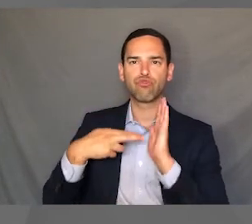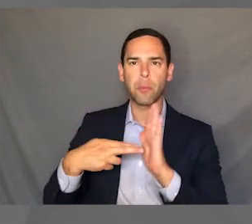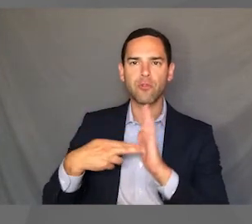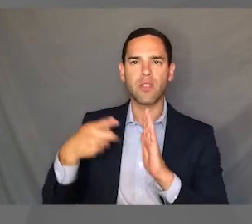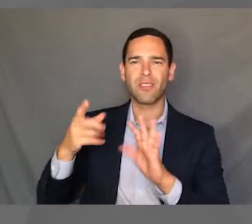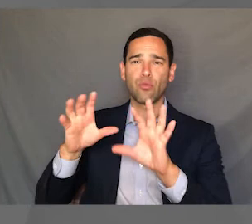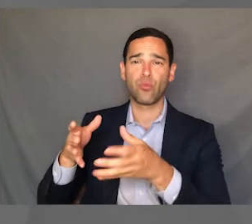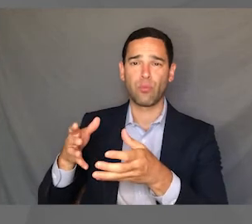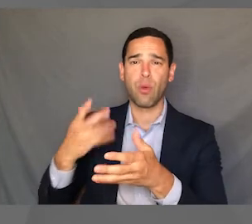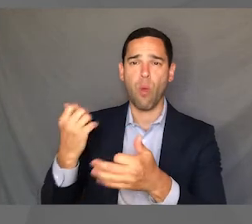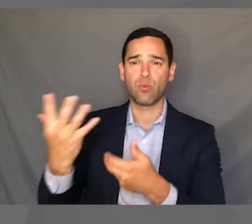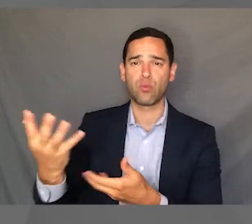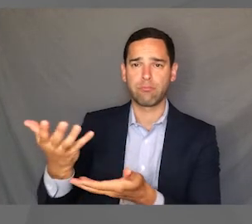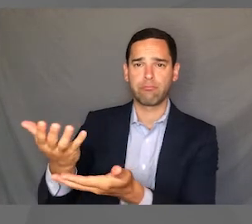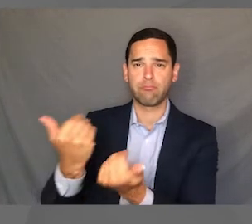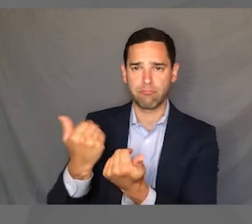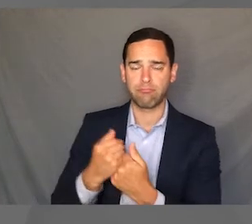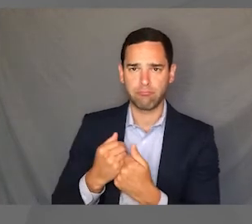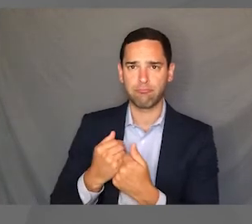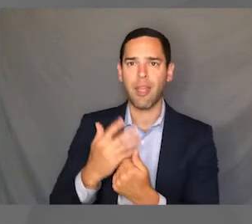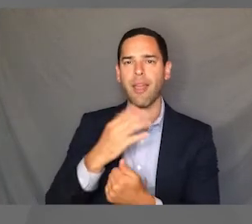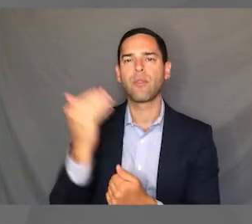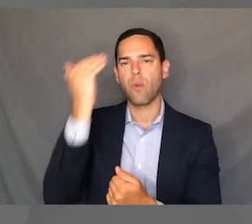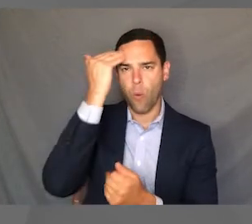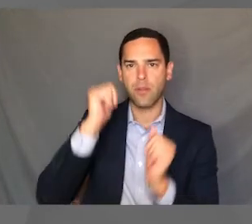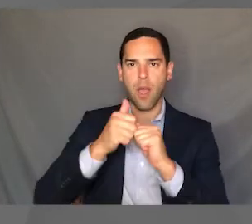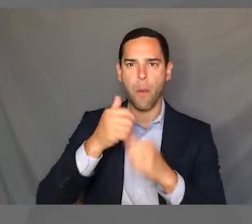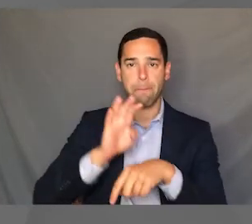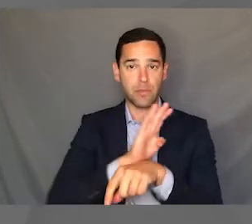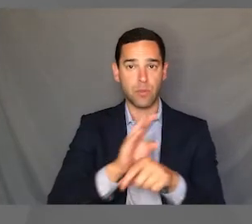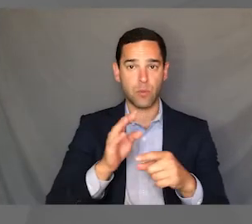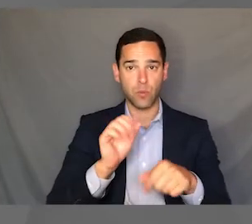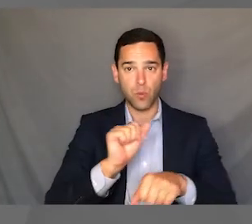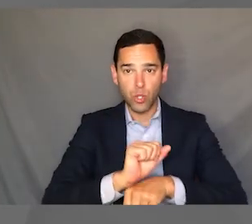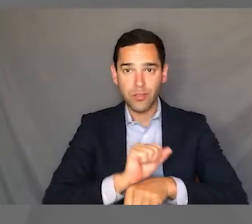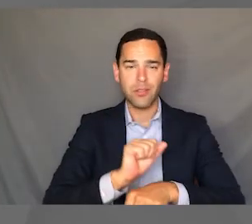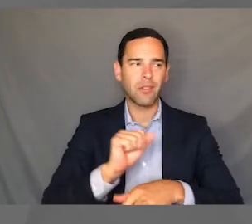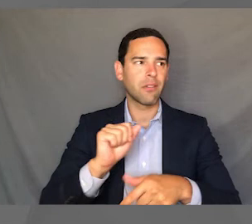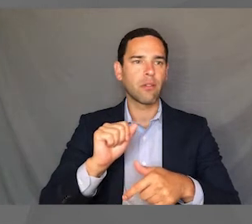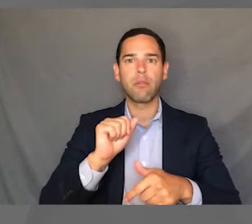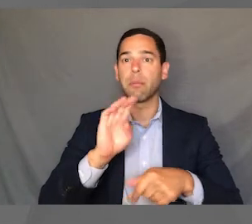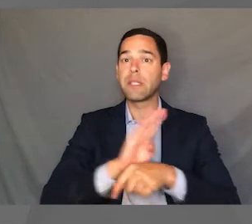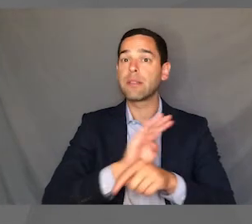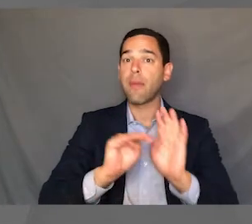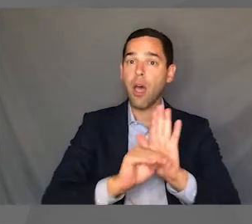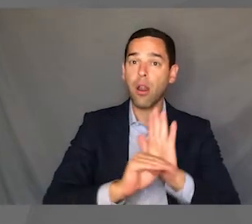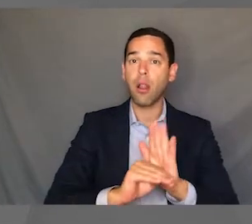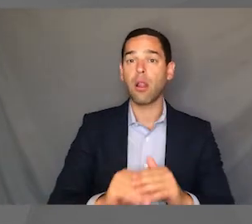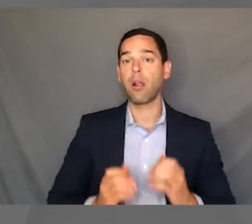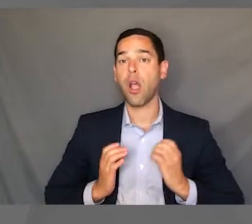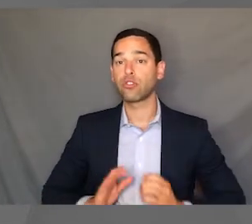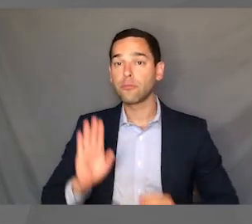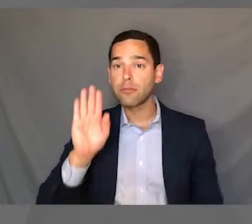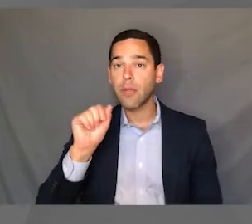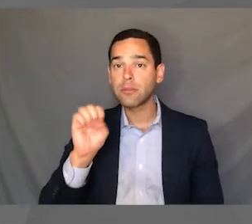also understands how your organization works, understands your business model, understands your customer base, understand what you're wanting